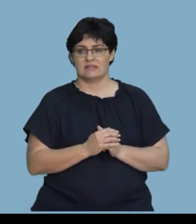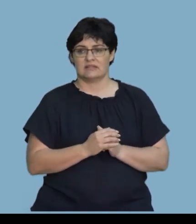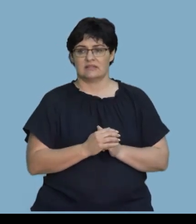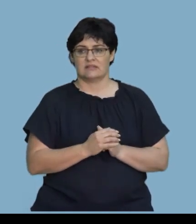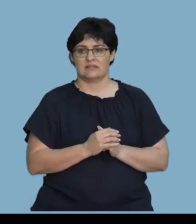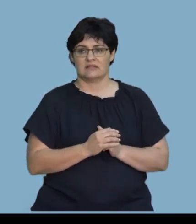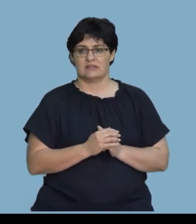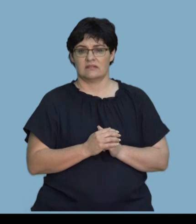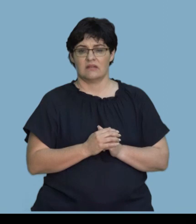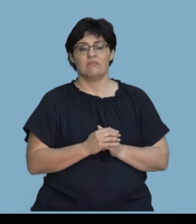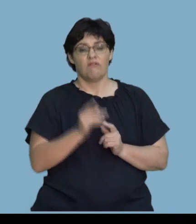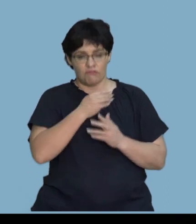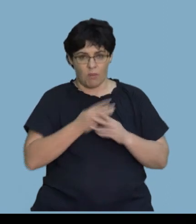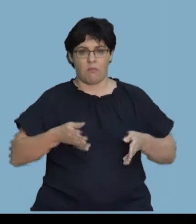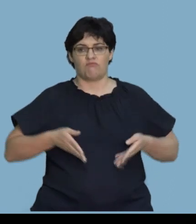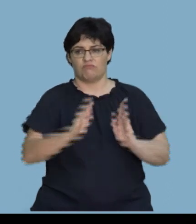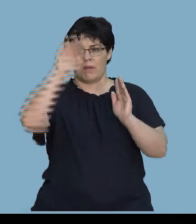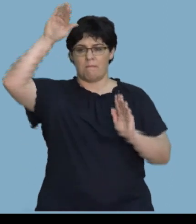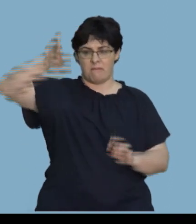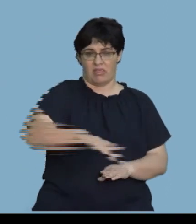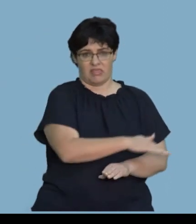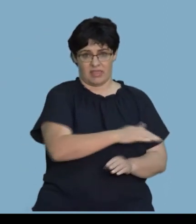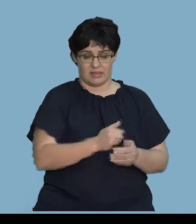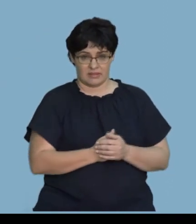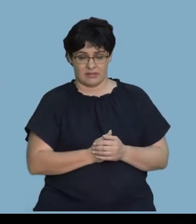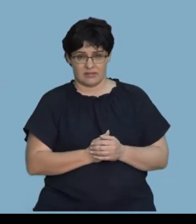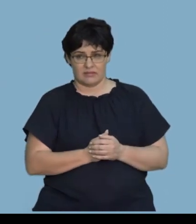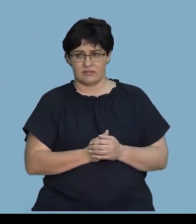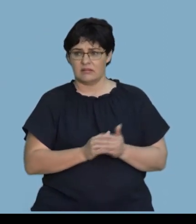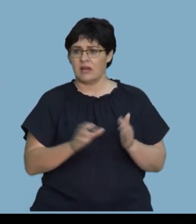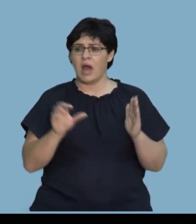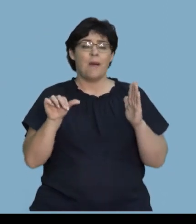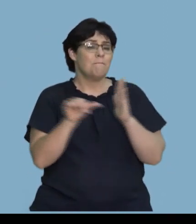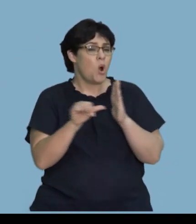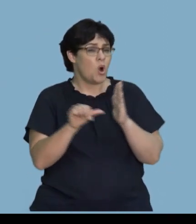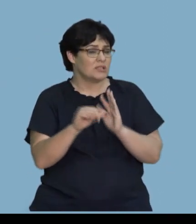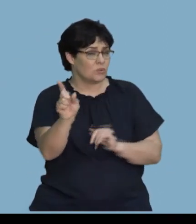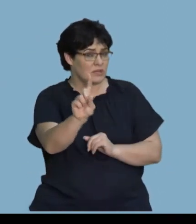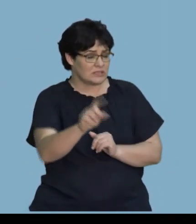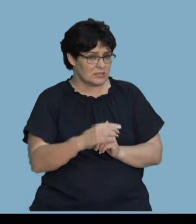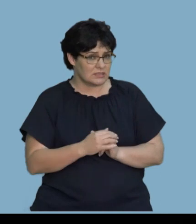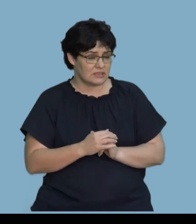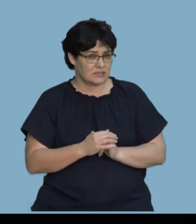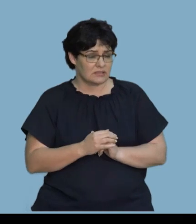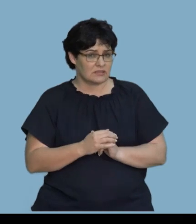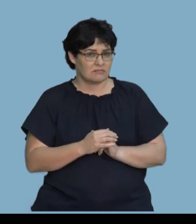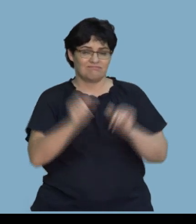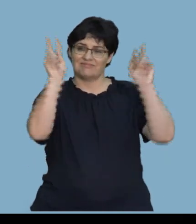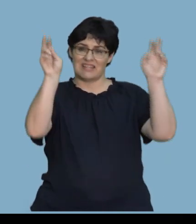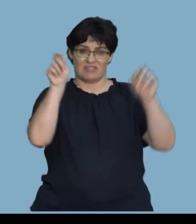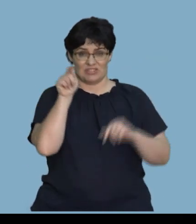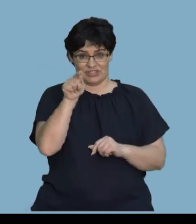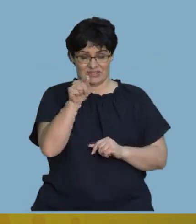of the path, okay, right. What is very important in this definition is the fact